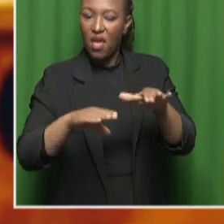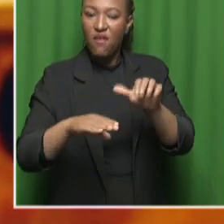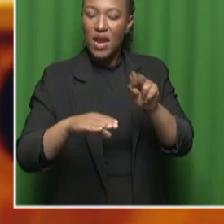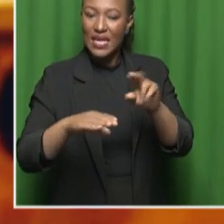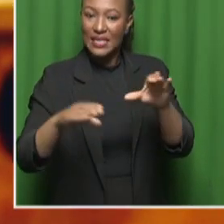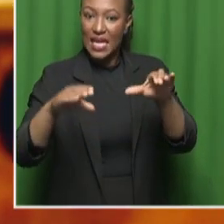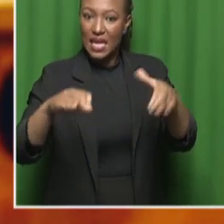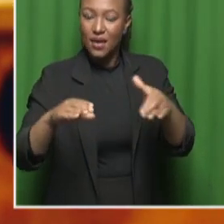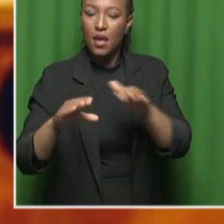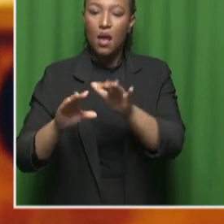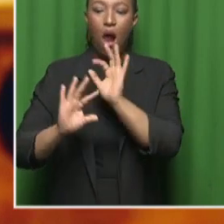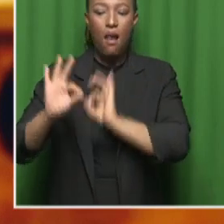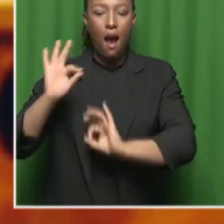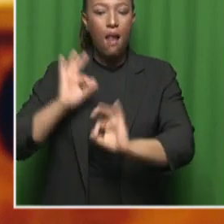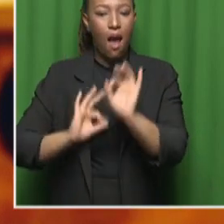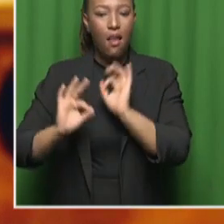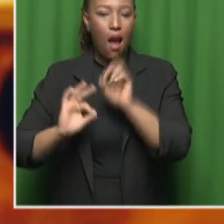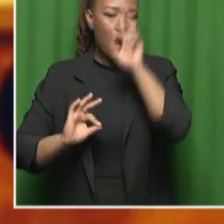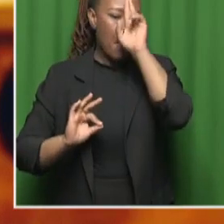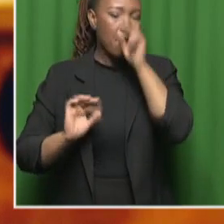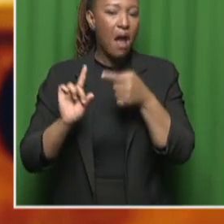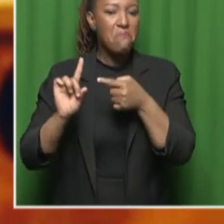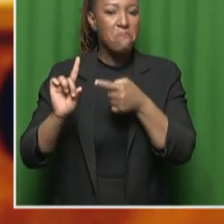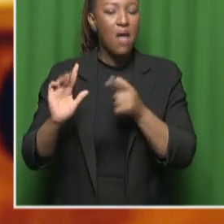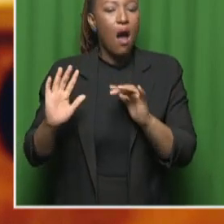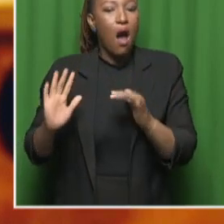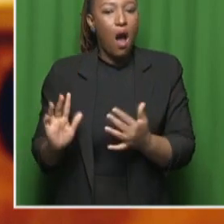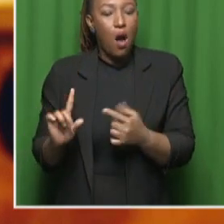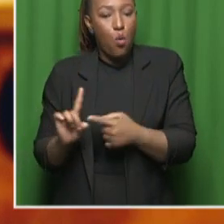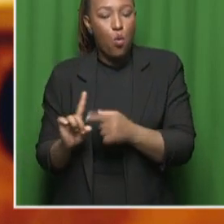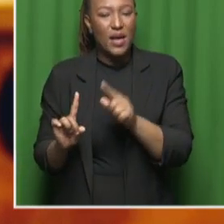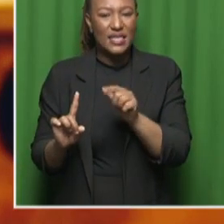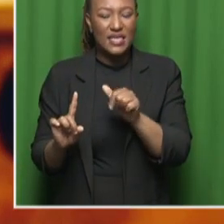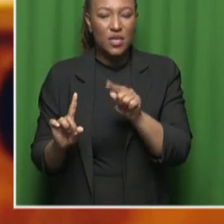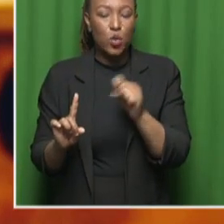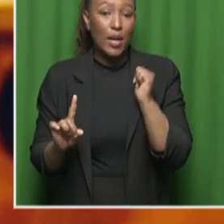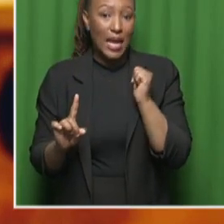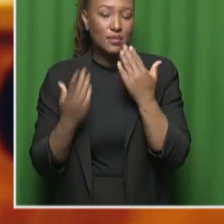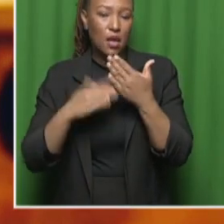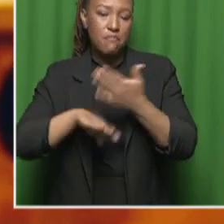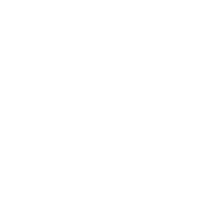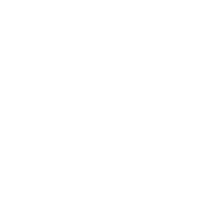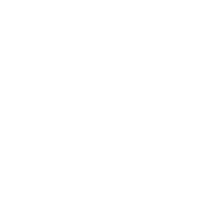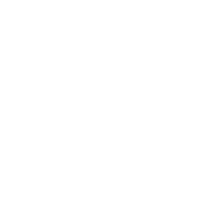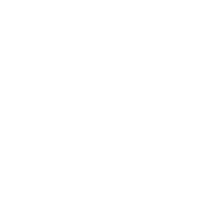he's been sharing his fond memories of the late Tito Mboweni, who passed away last night.